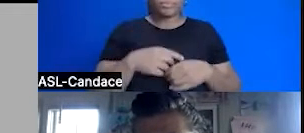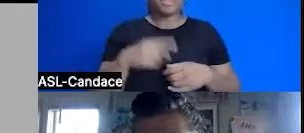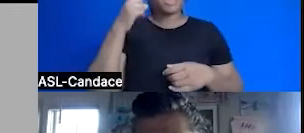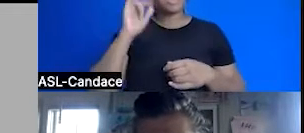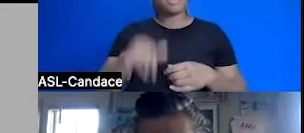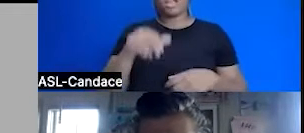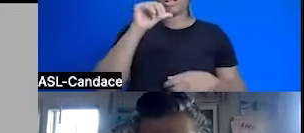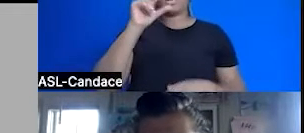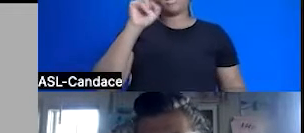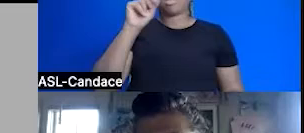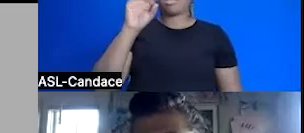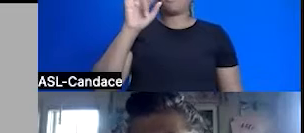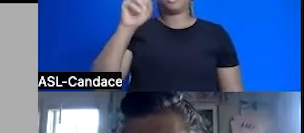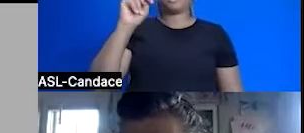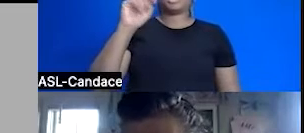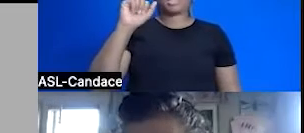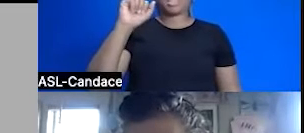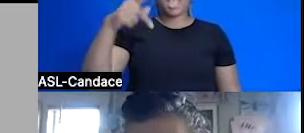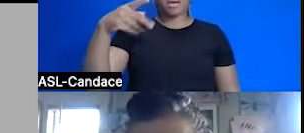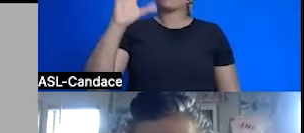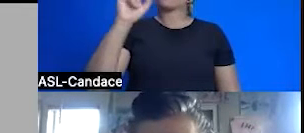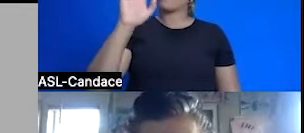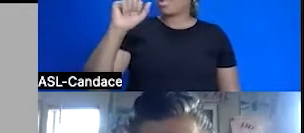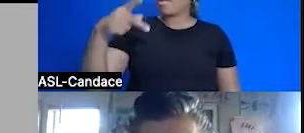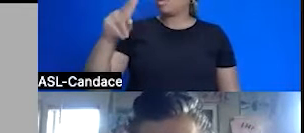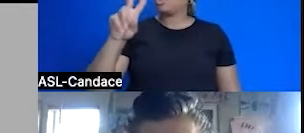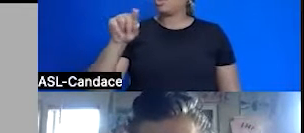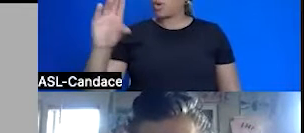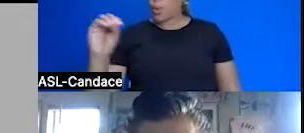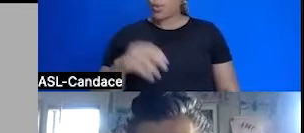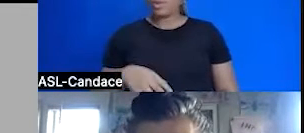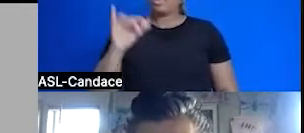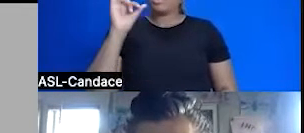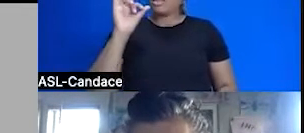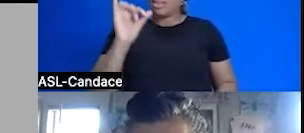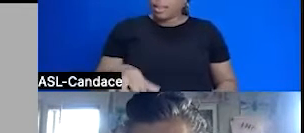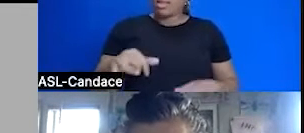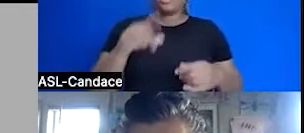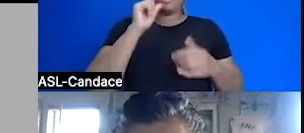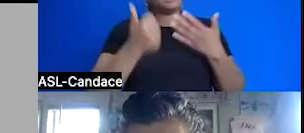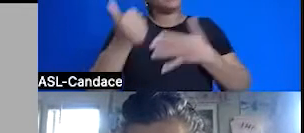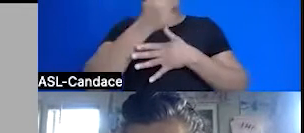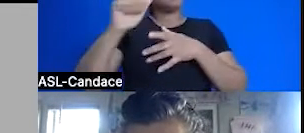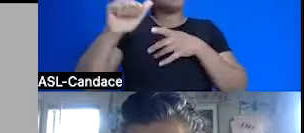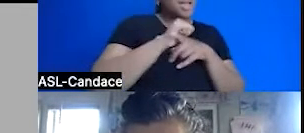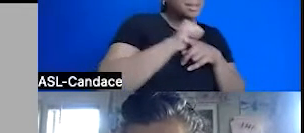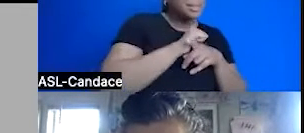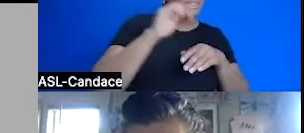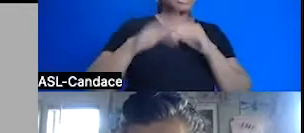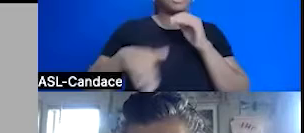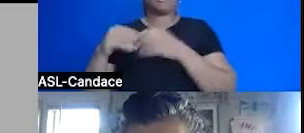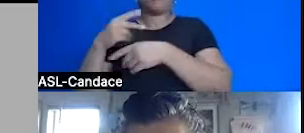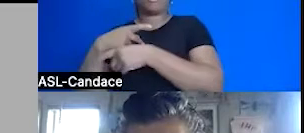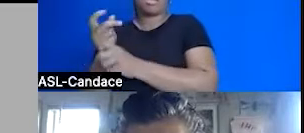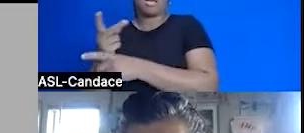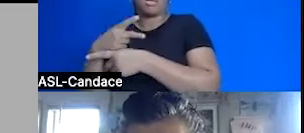new name, 2.0, really recenters the filmmakers to prioritize practice over product.